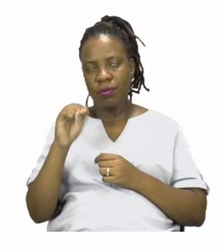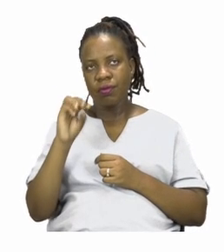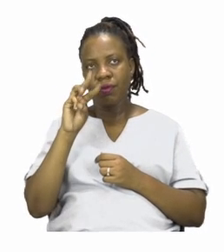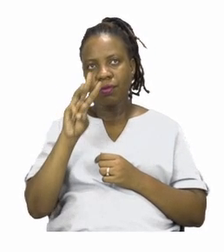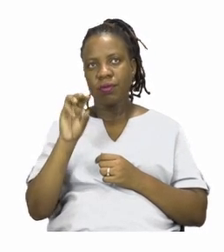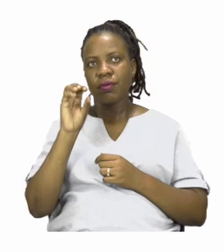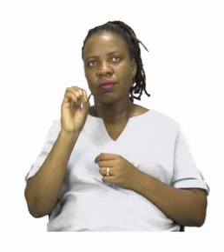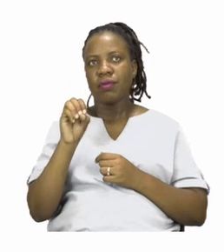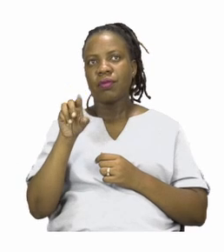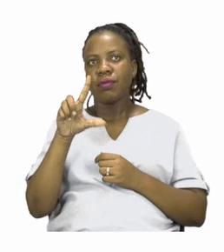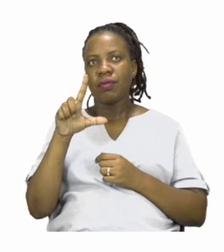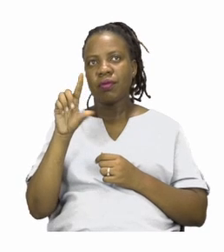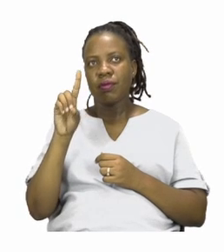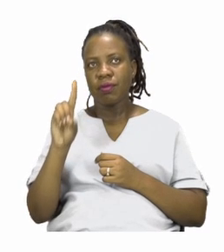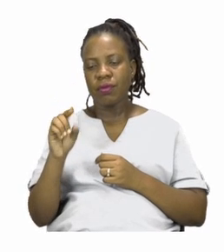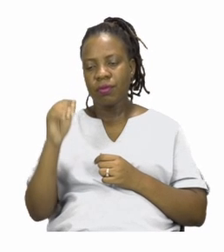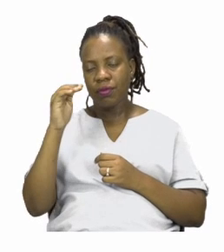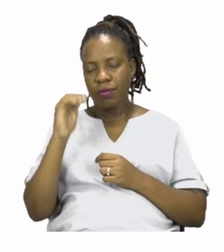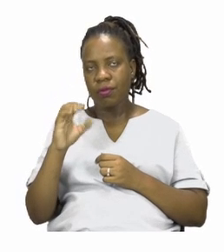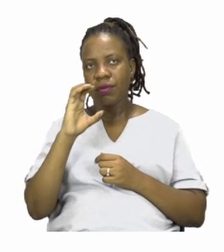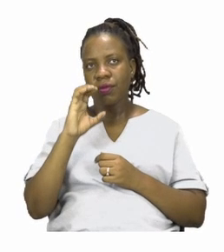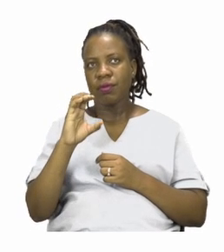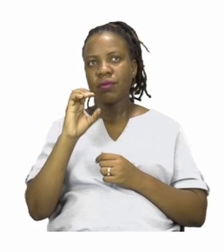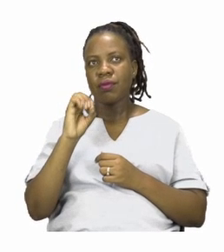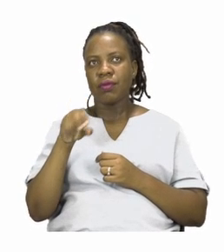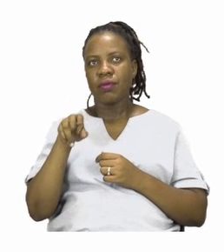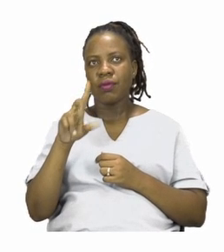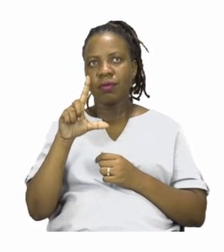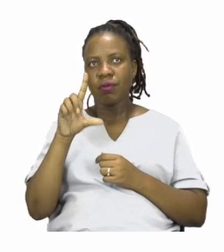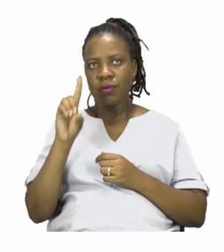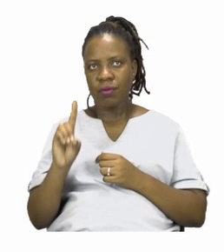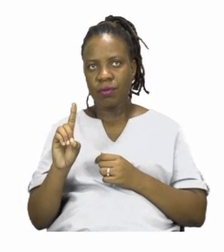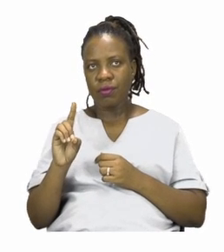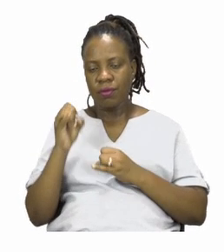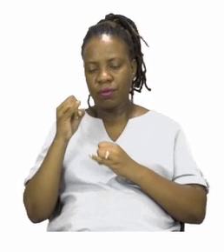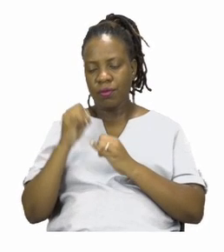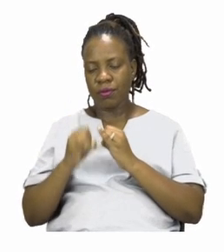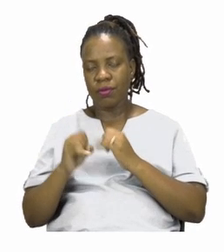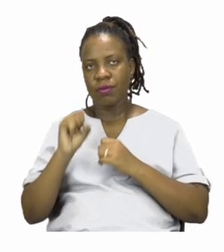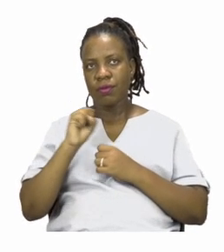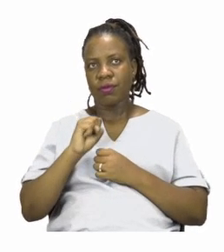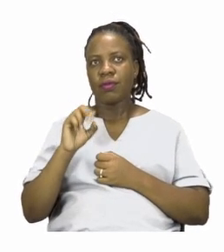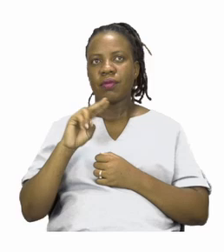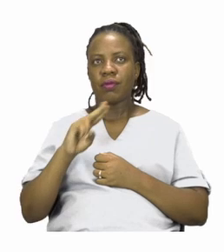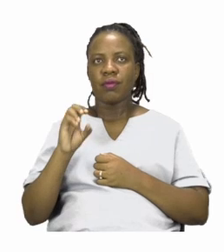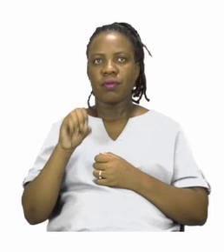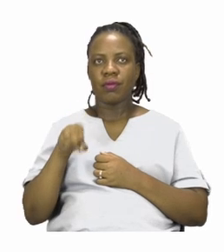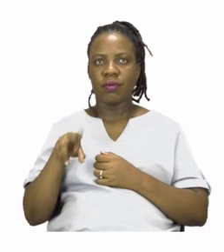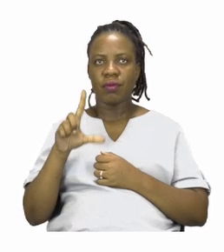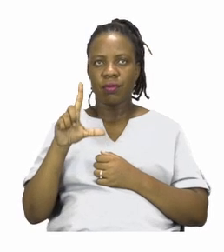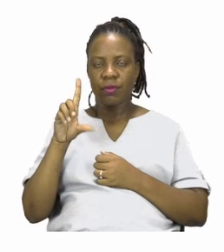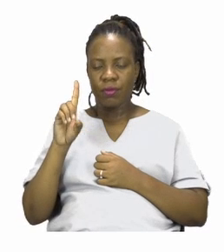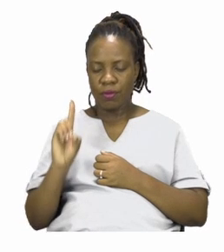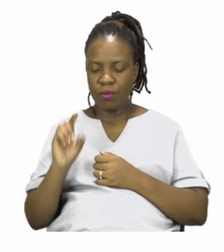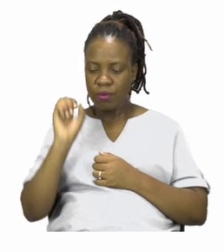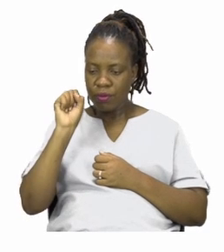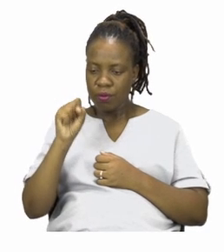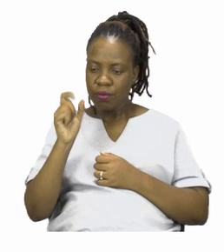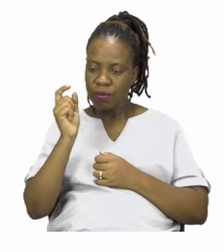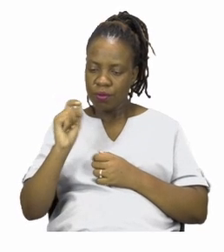word could, and the word should, right there in the spaces